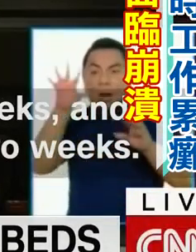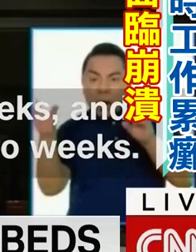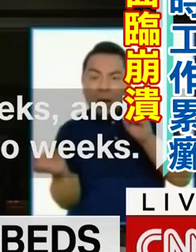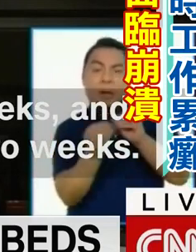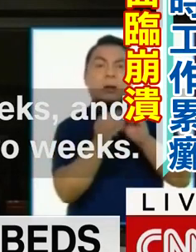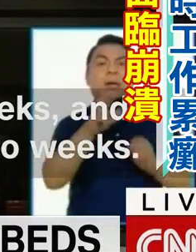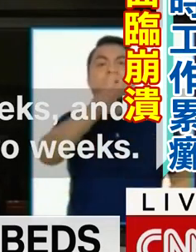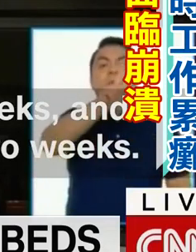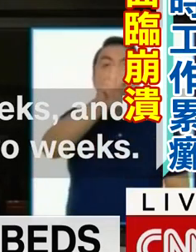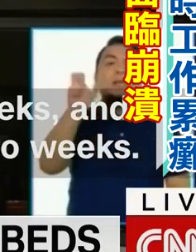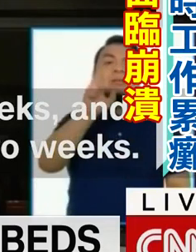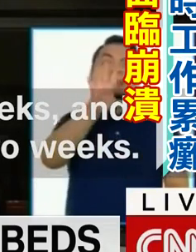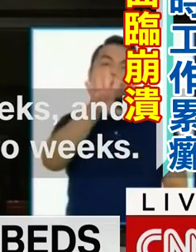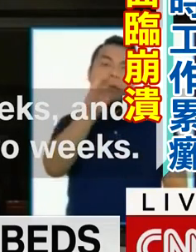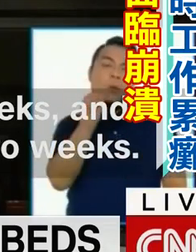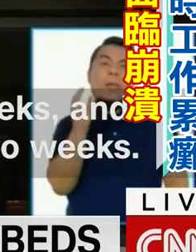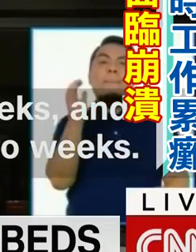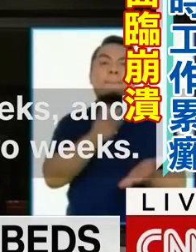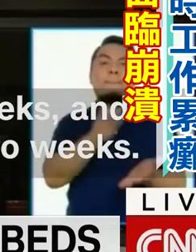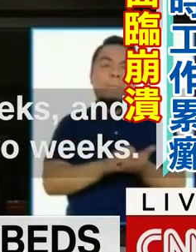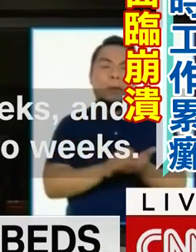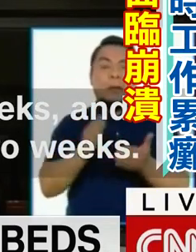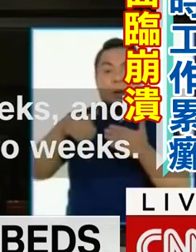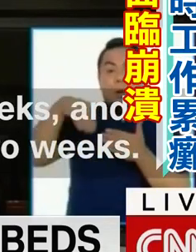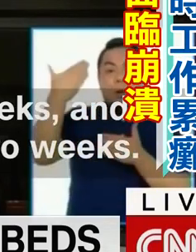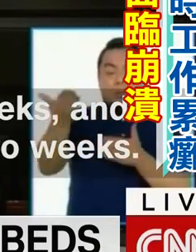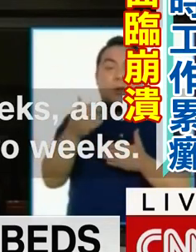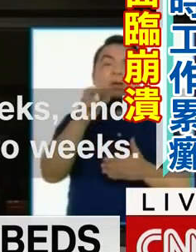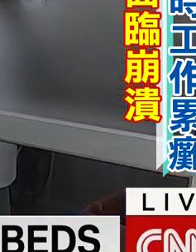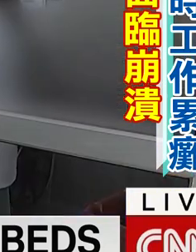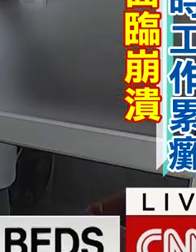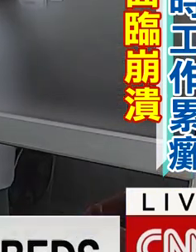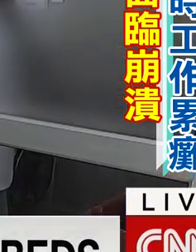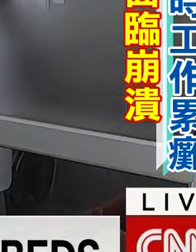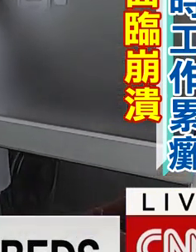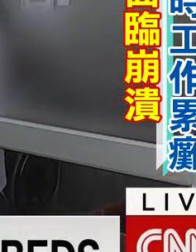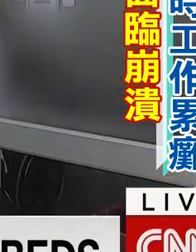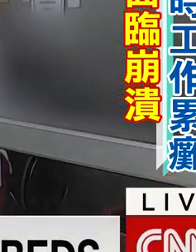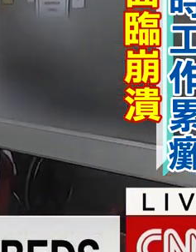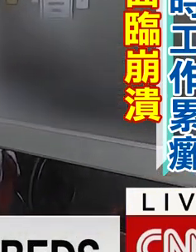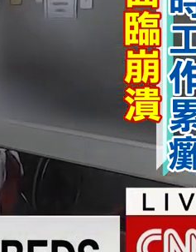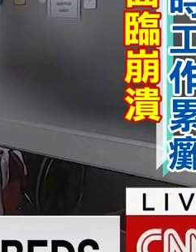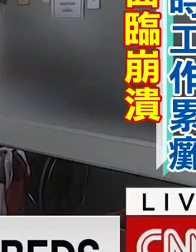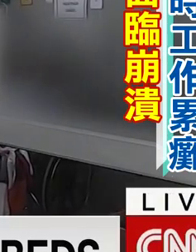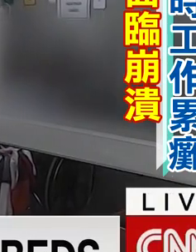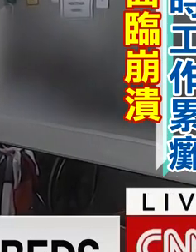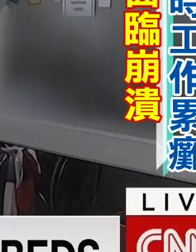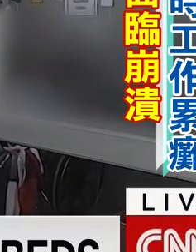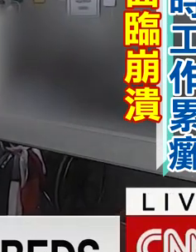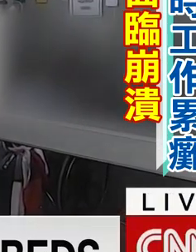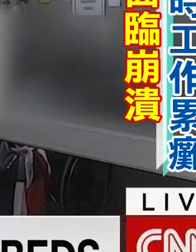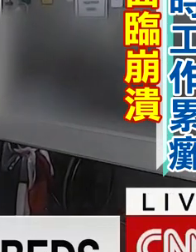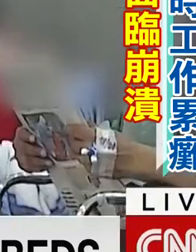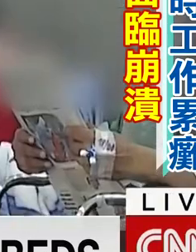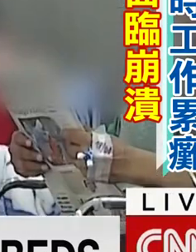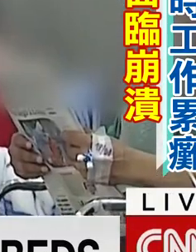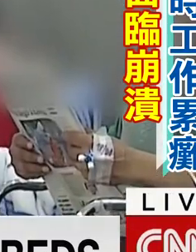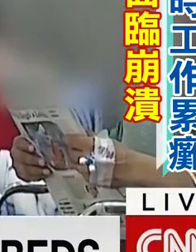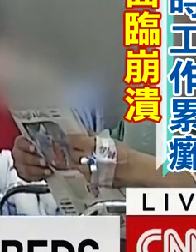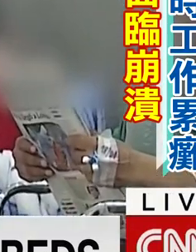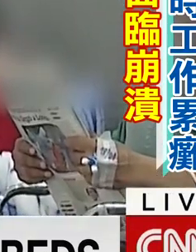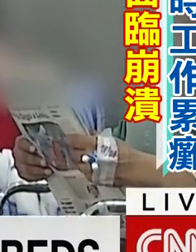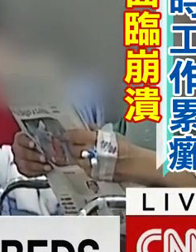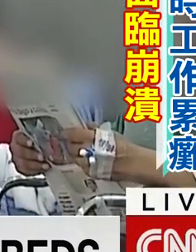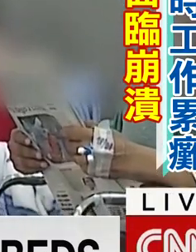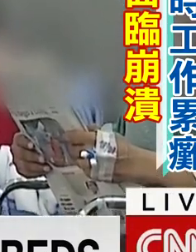añadirán 350 más en las próximas dos semanas. And while the promise of more beds will be a relief to many,